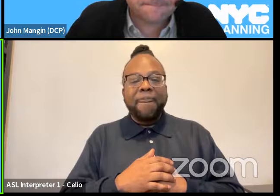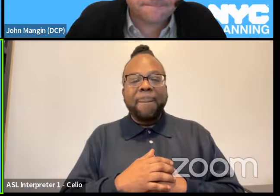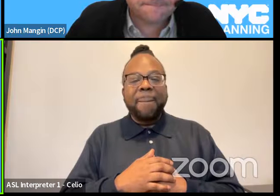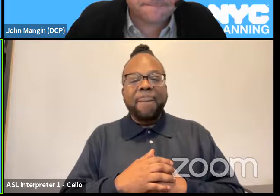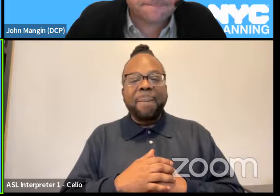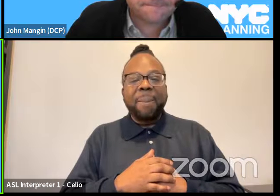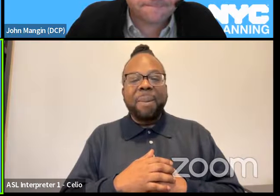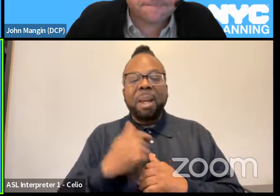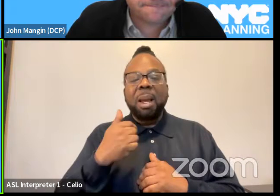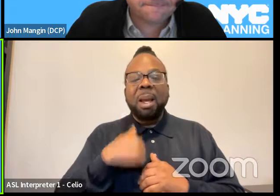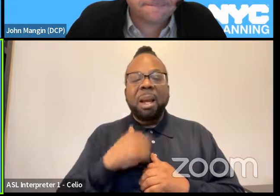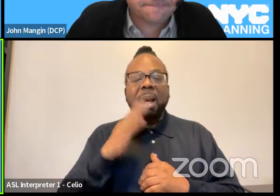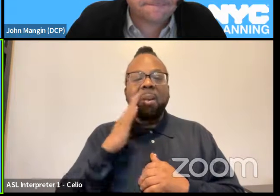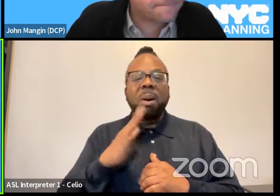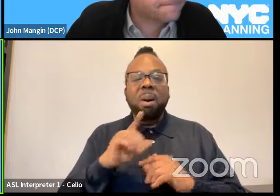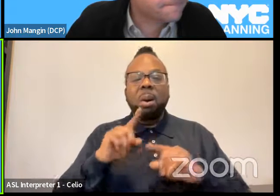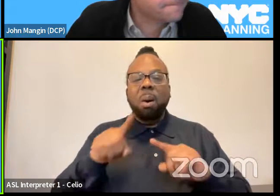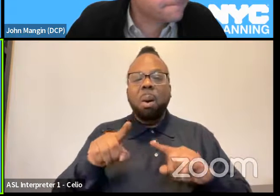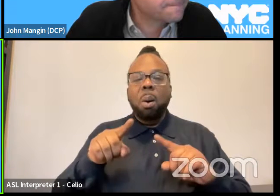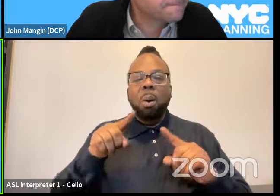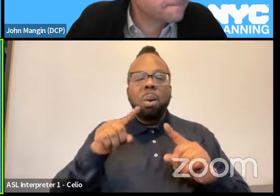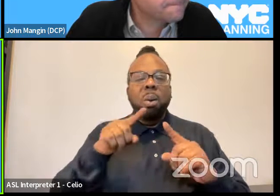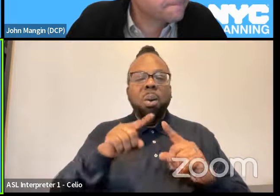So I'm gonna go to,